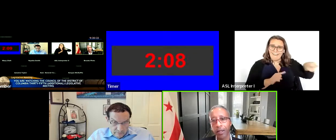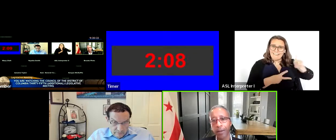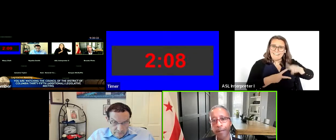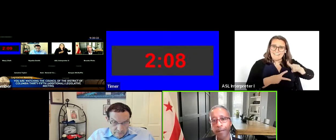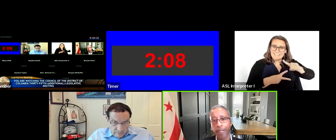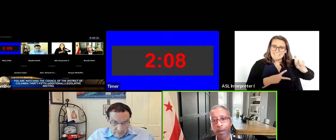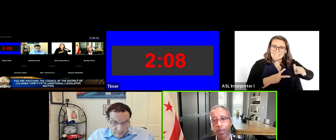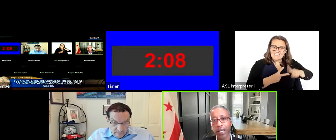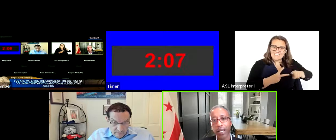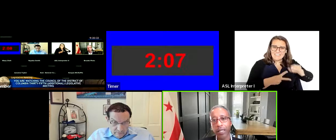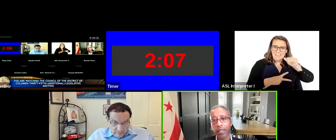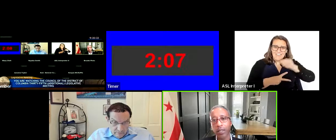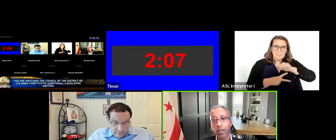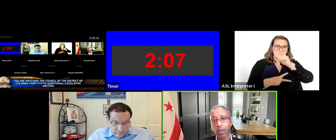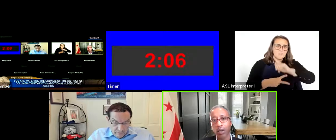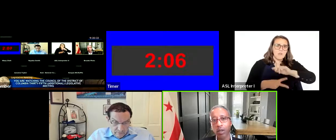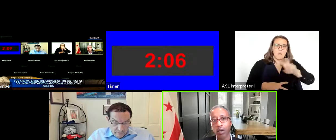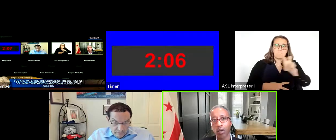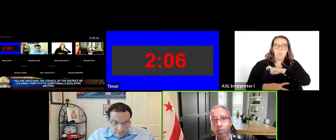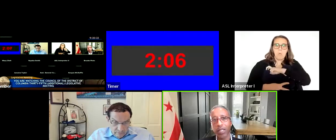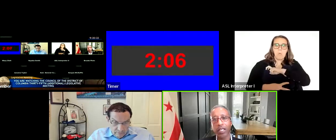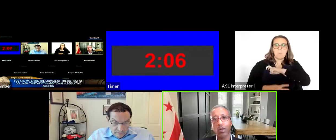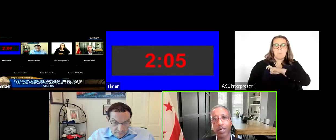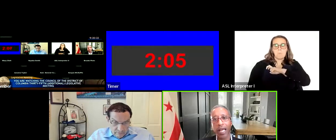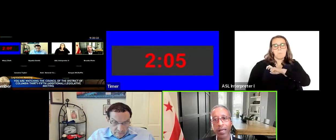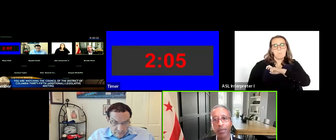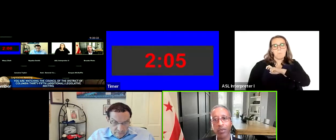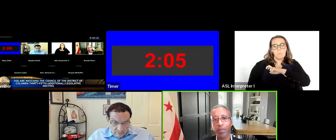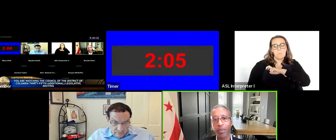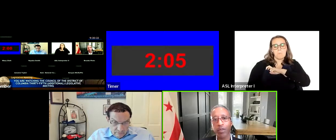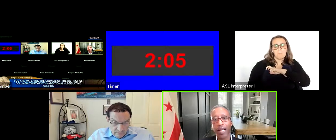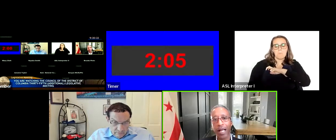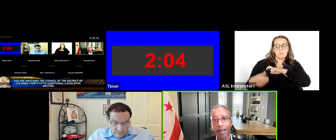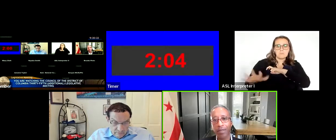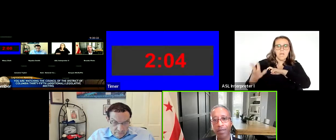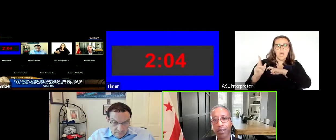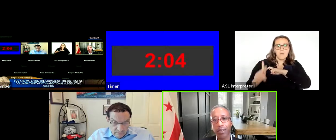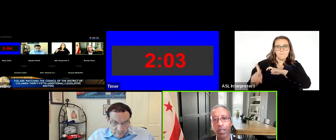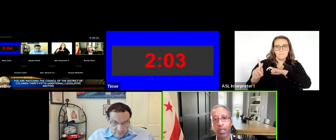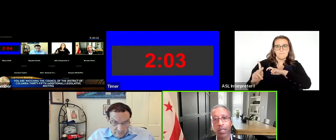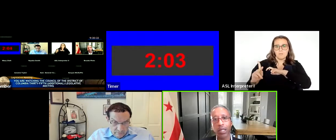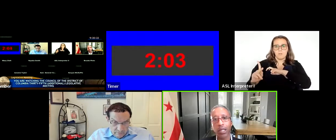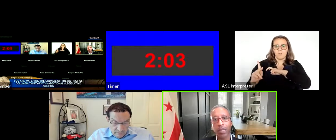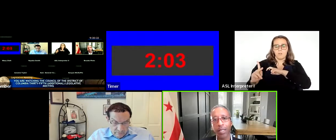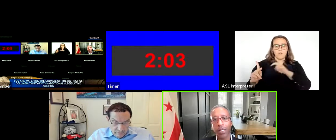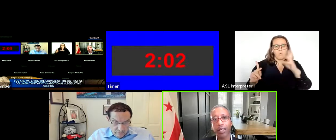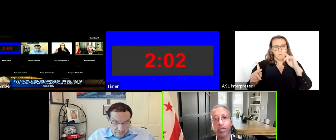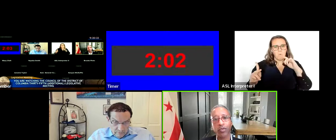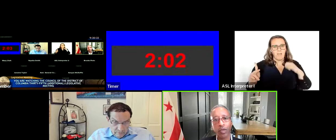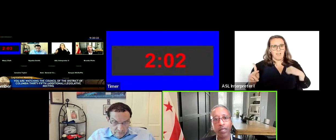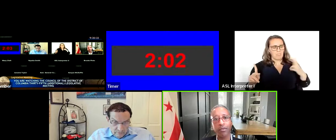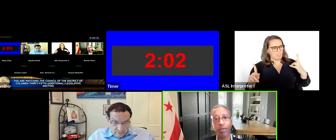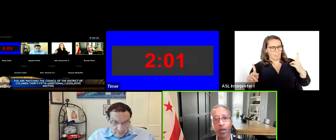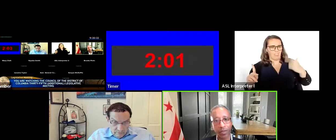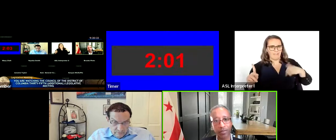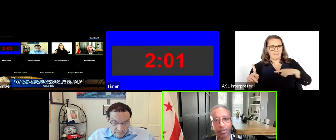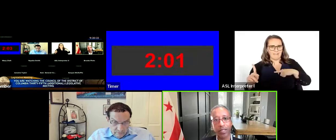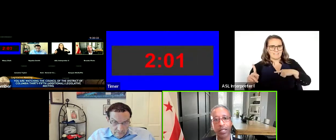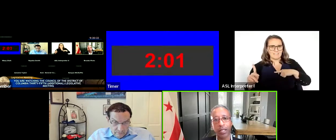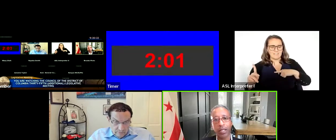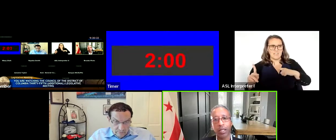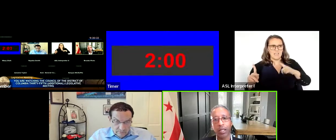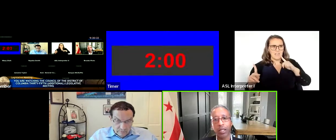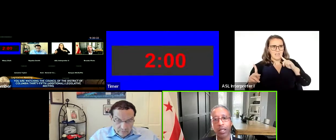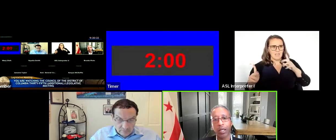callously play political games with people's lives, I mean, it is truly repulsive.